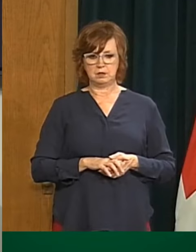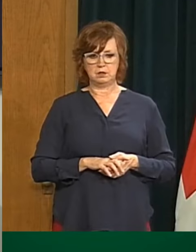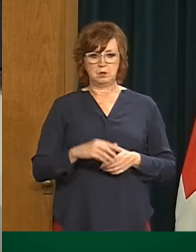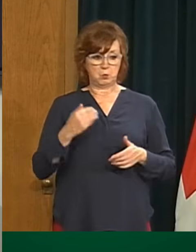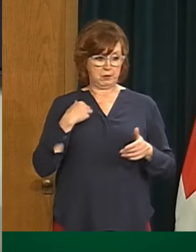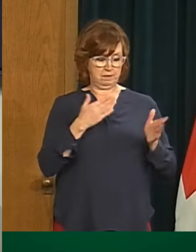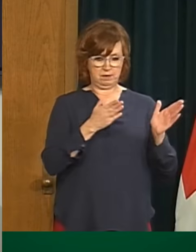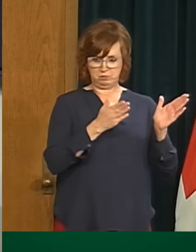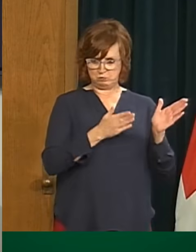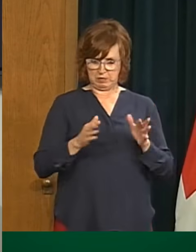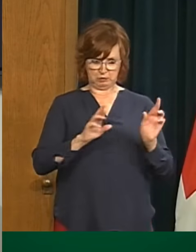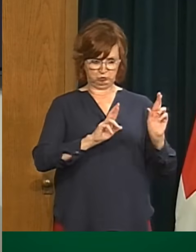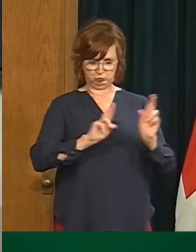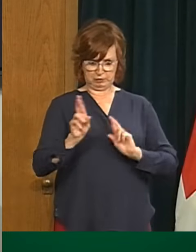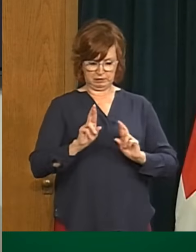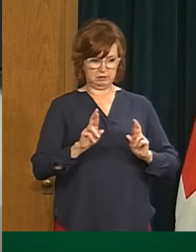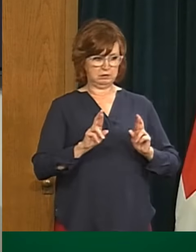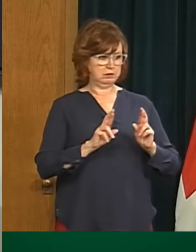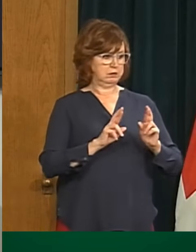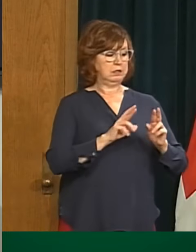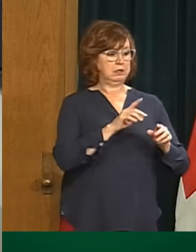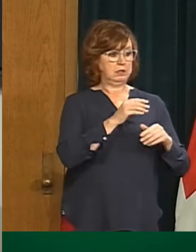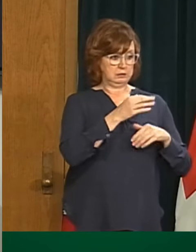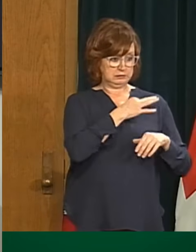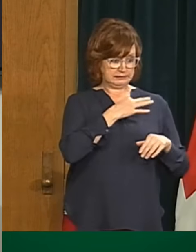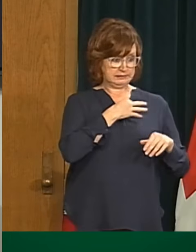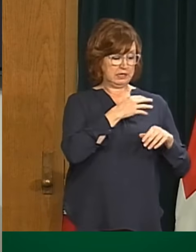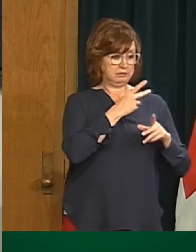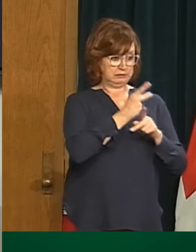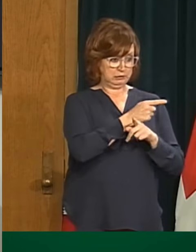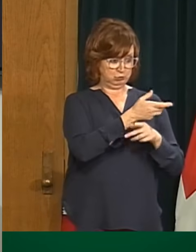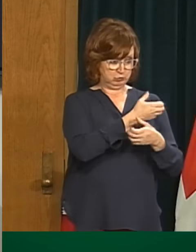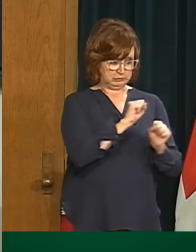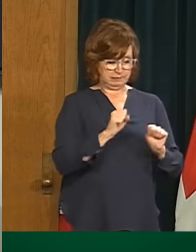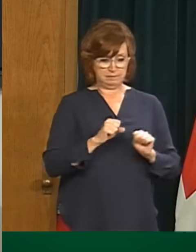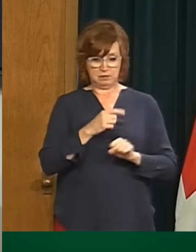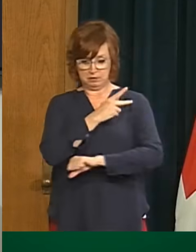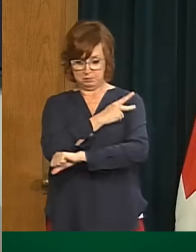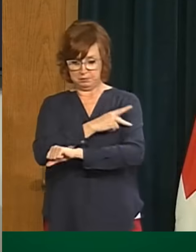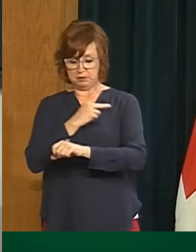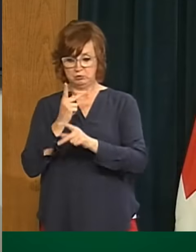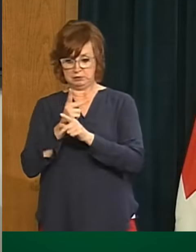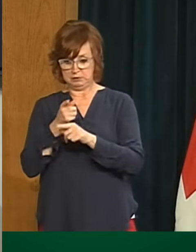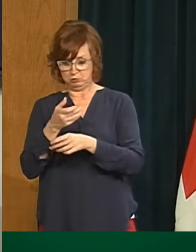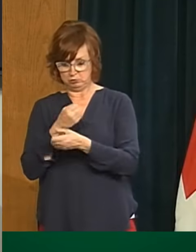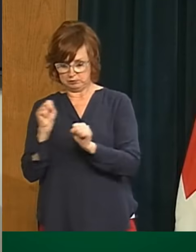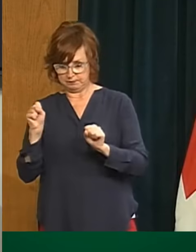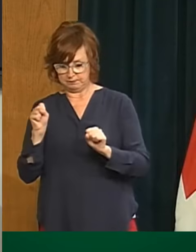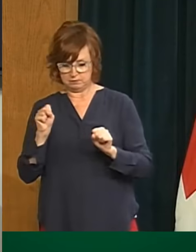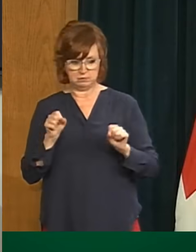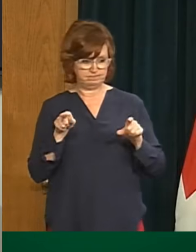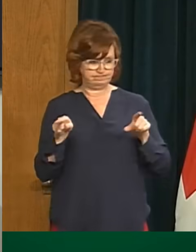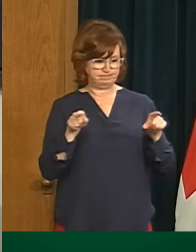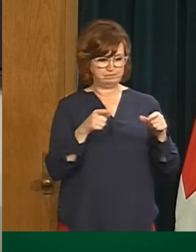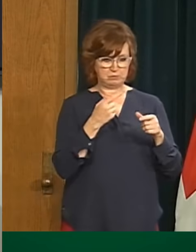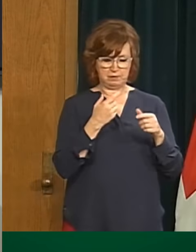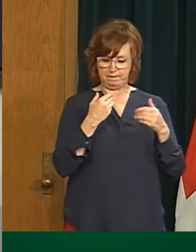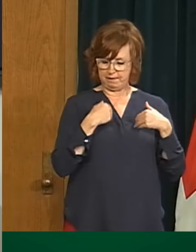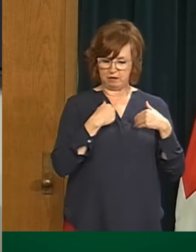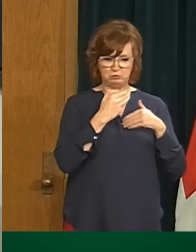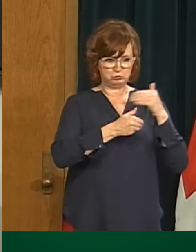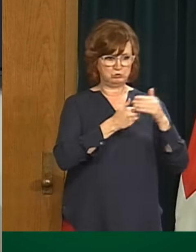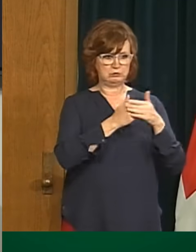protocols supporting staff safety and patient safety across all of our facilities. As I already mentioned, the restrictions of facilities are one of those things to ensure that we